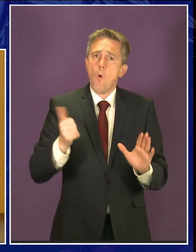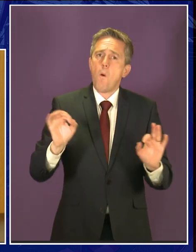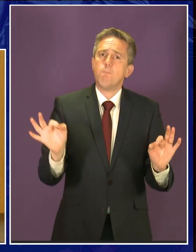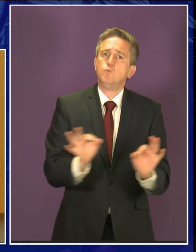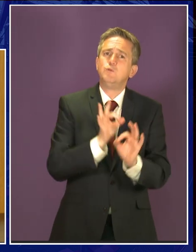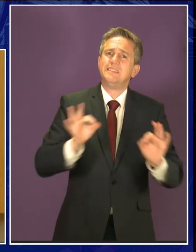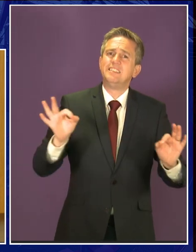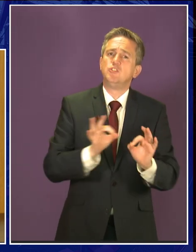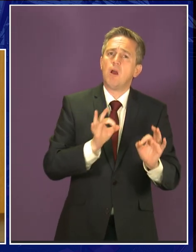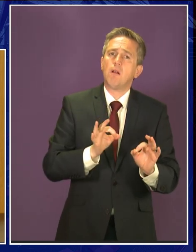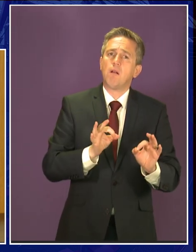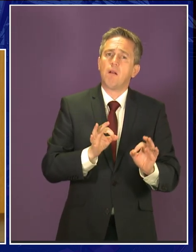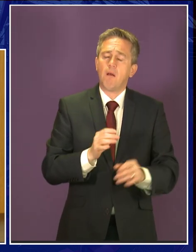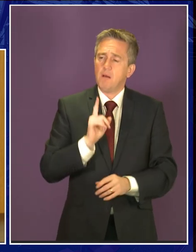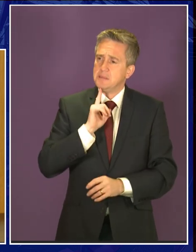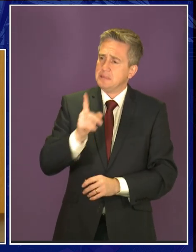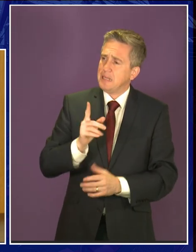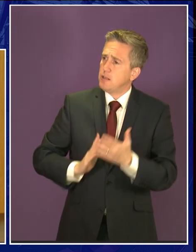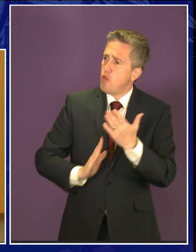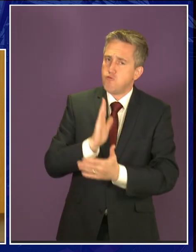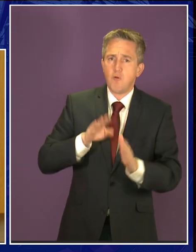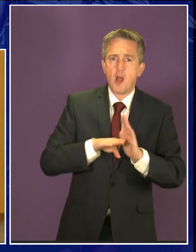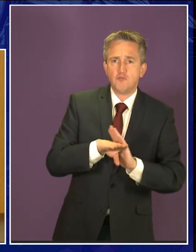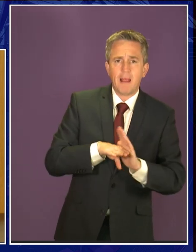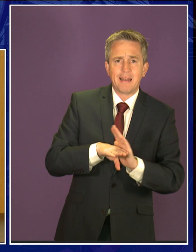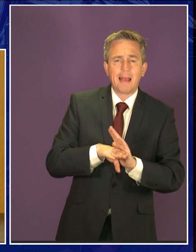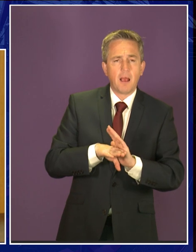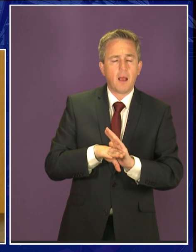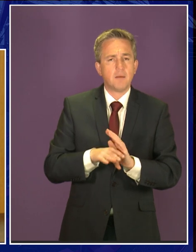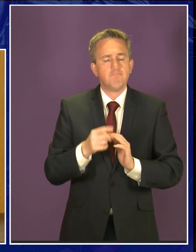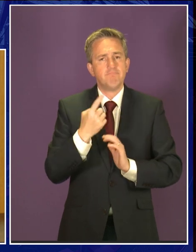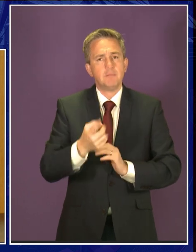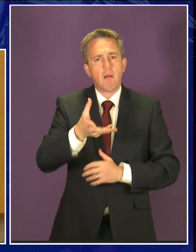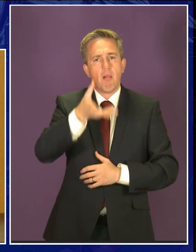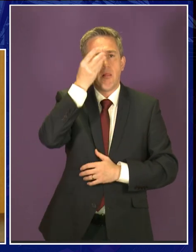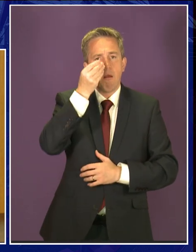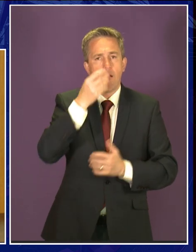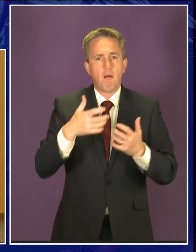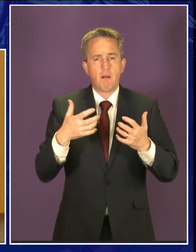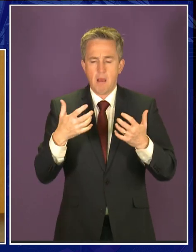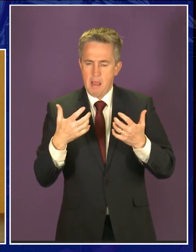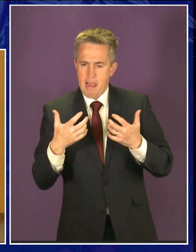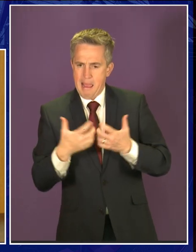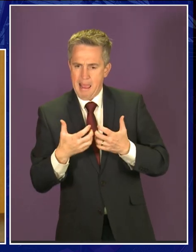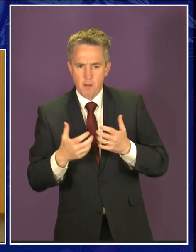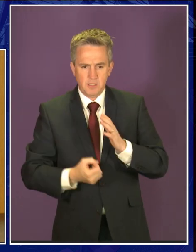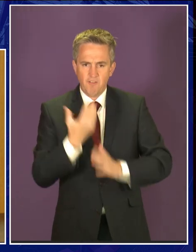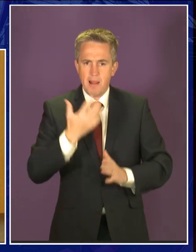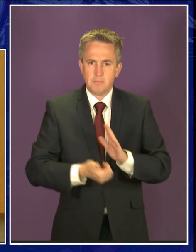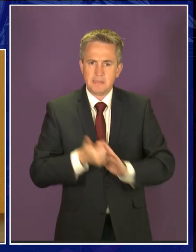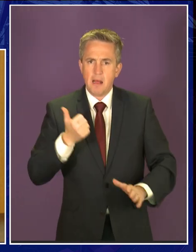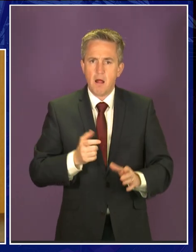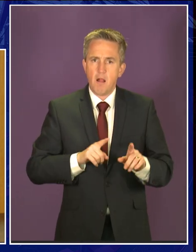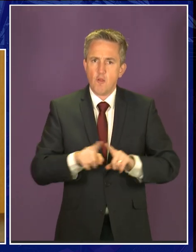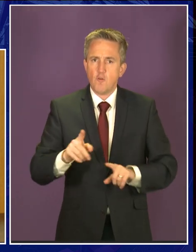she recently spoke to me about how through her music training, she has learned how a complex skill is developed through